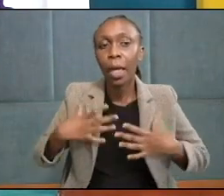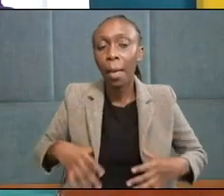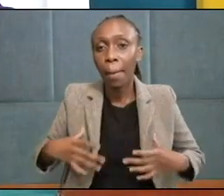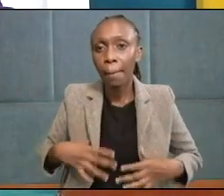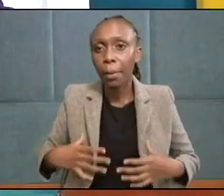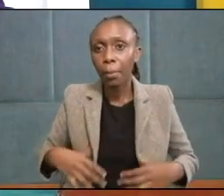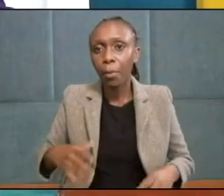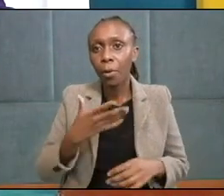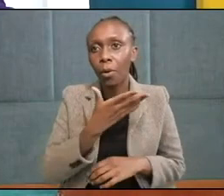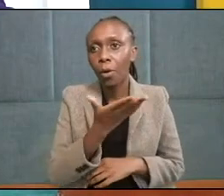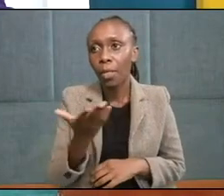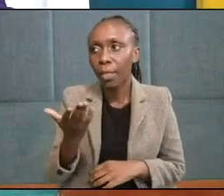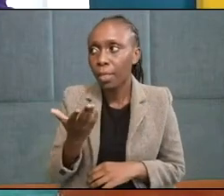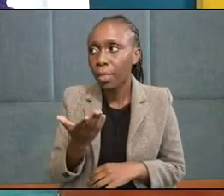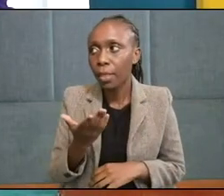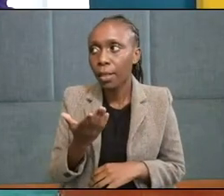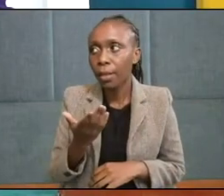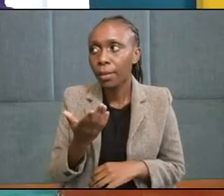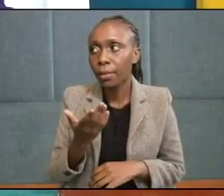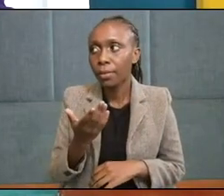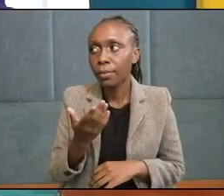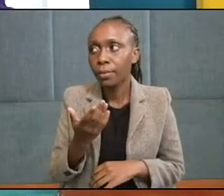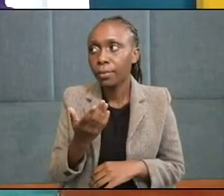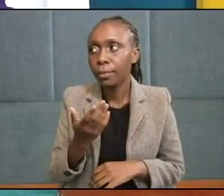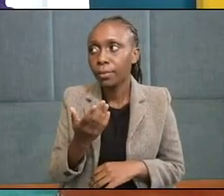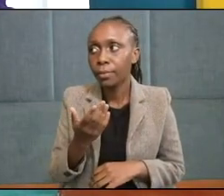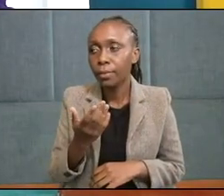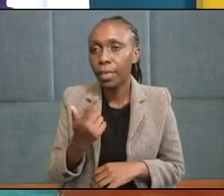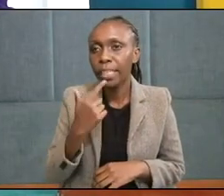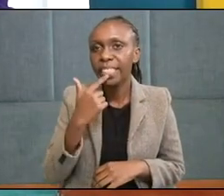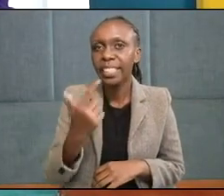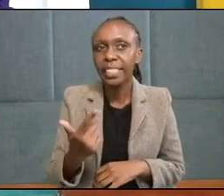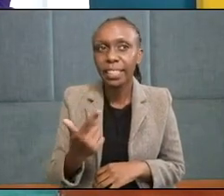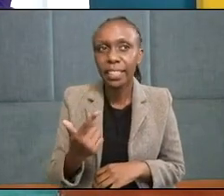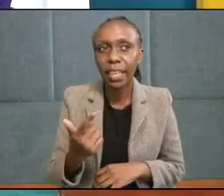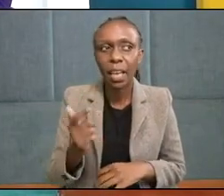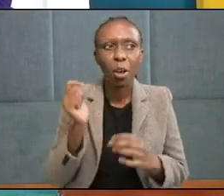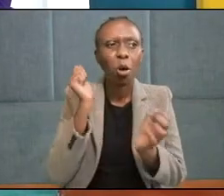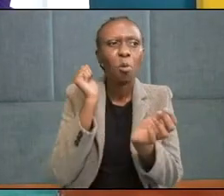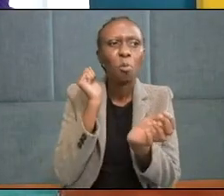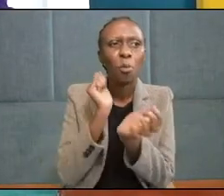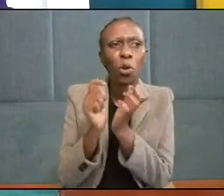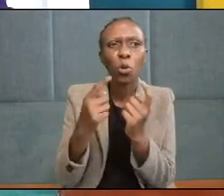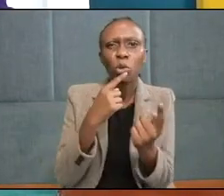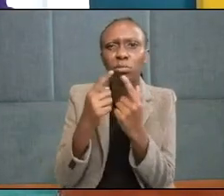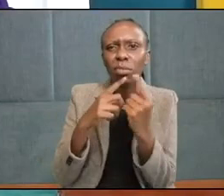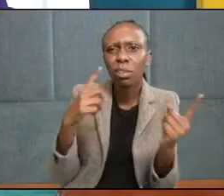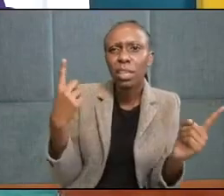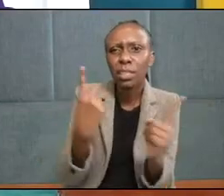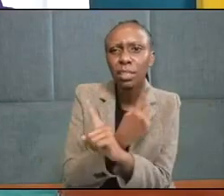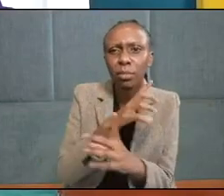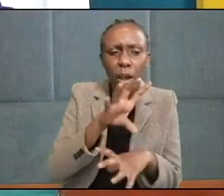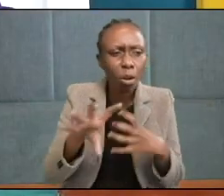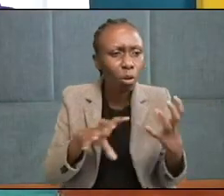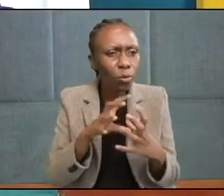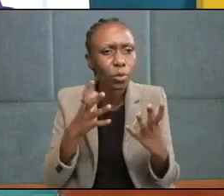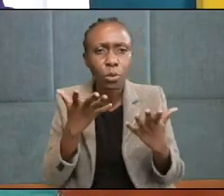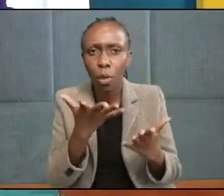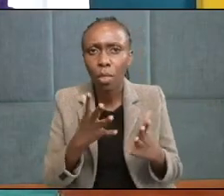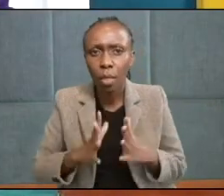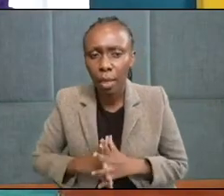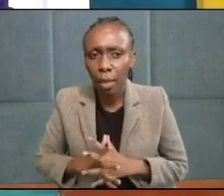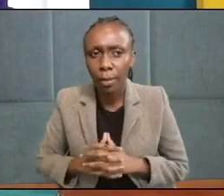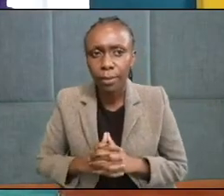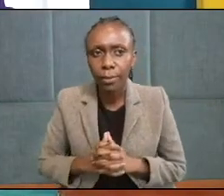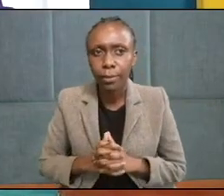there, the things Paul was saying were strange to them. They never heard them. Ah, so they thought Paul